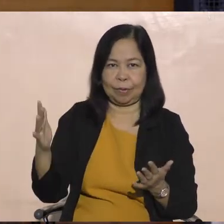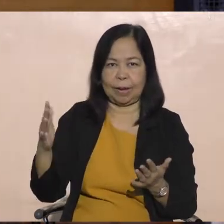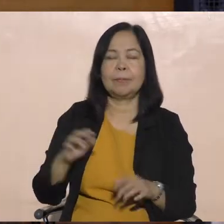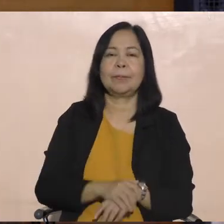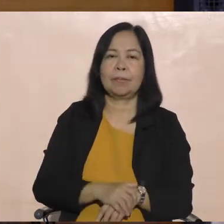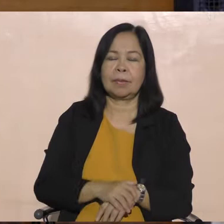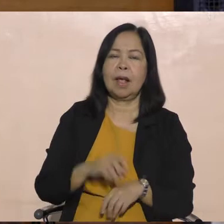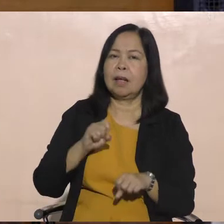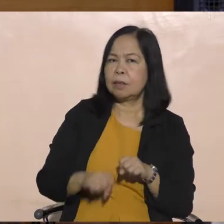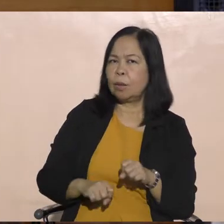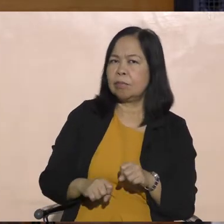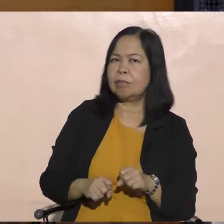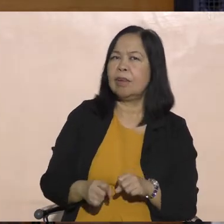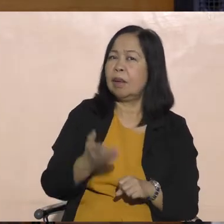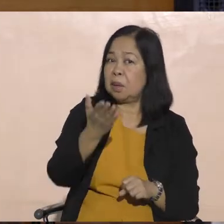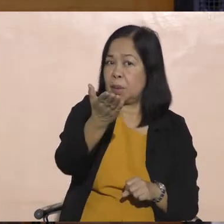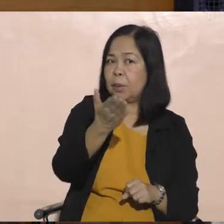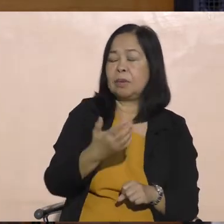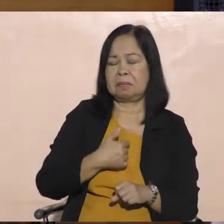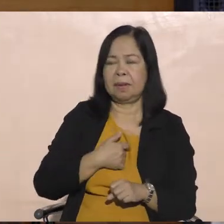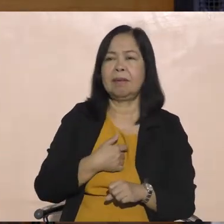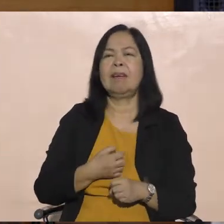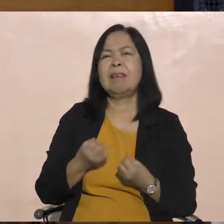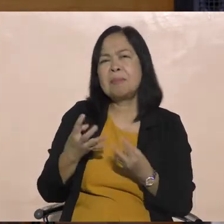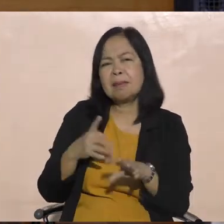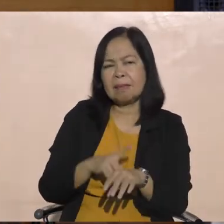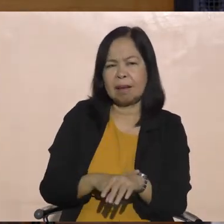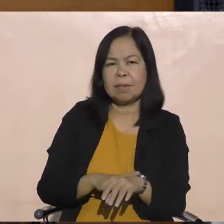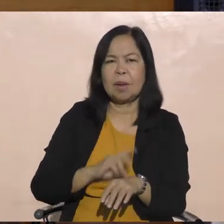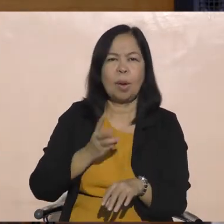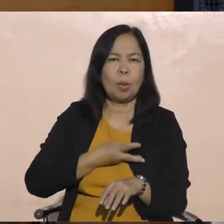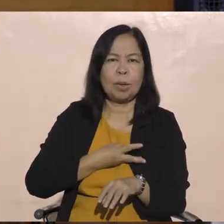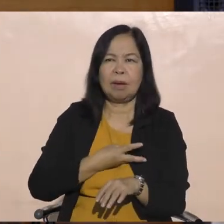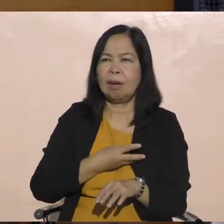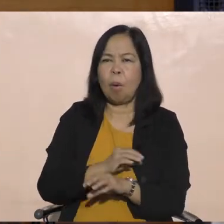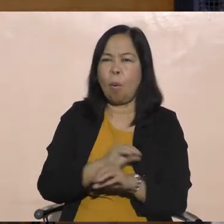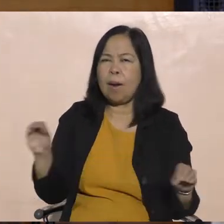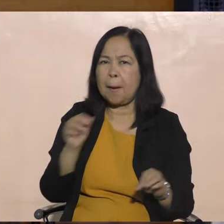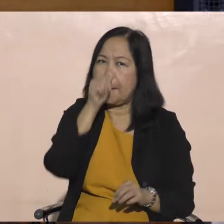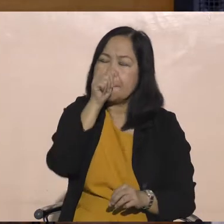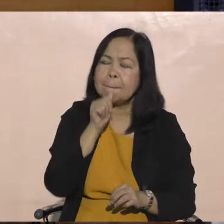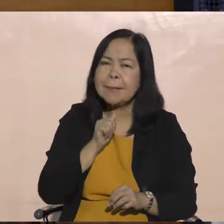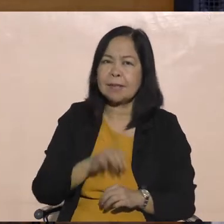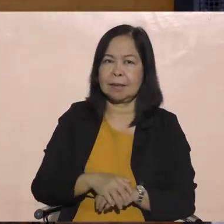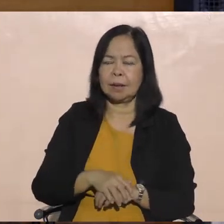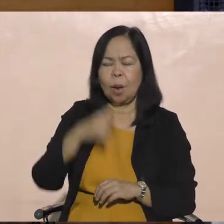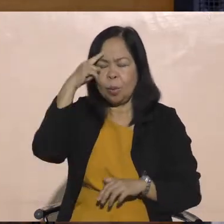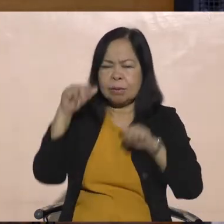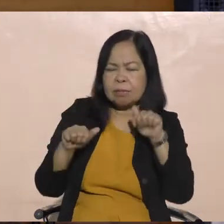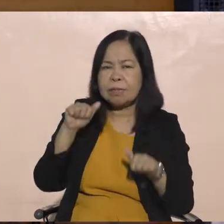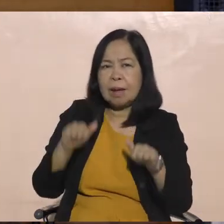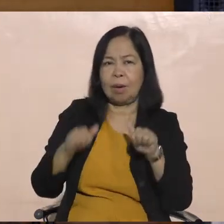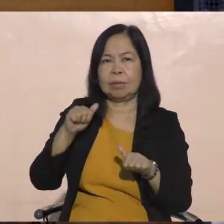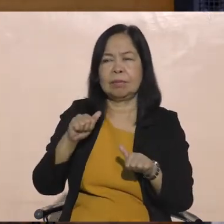we get impatient. Wad ang tagpailob, mga kaigsunan. Doubtful. And even we